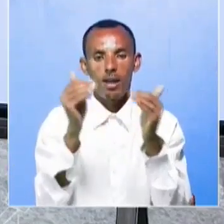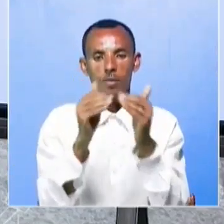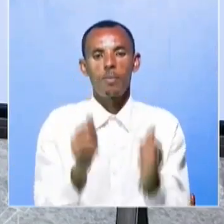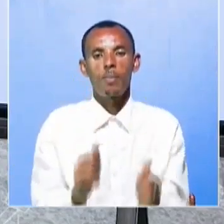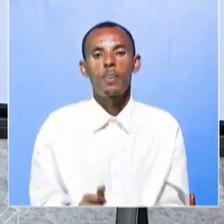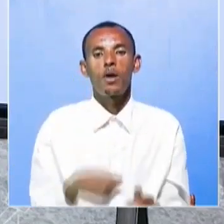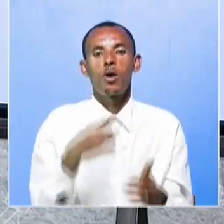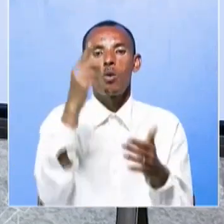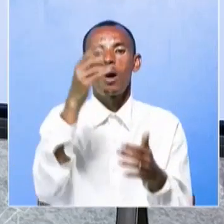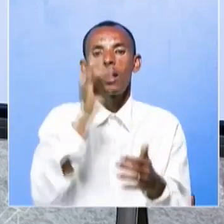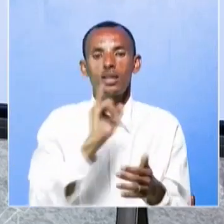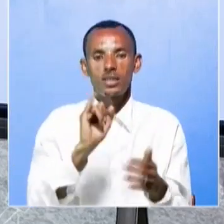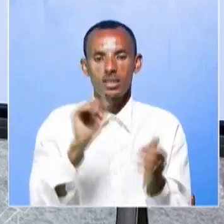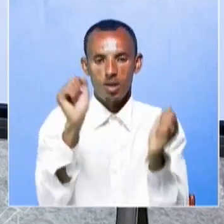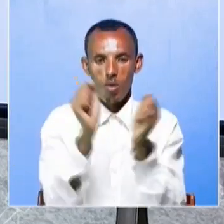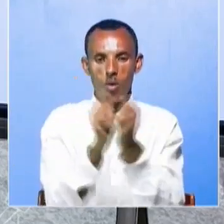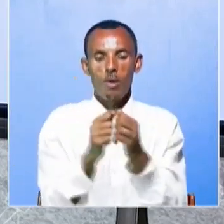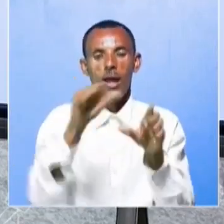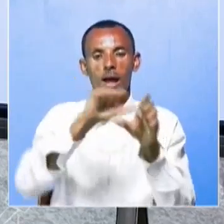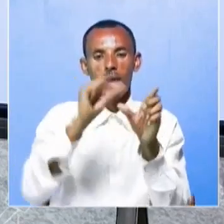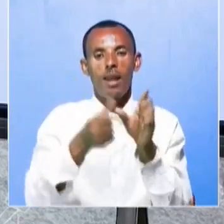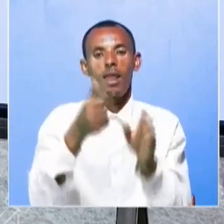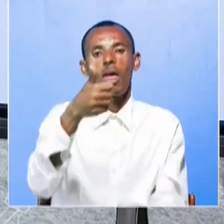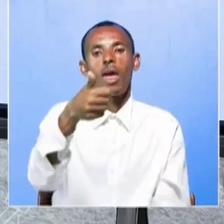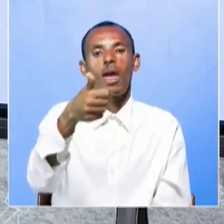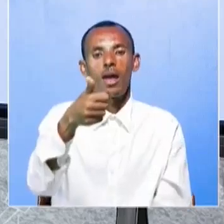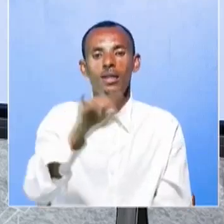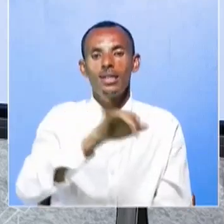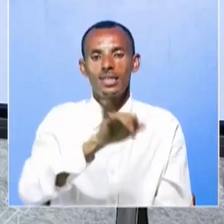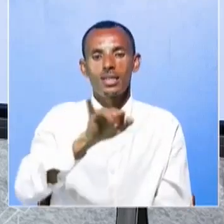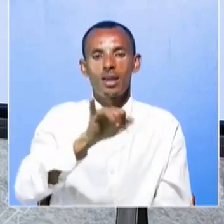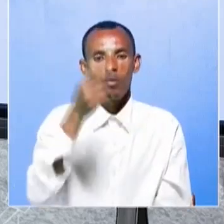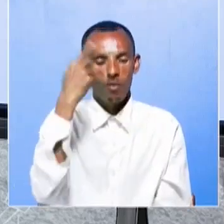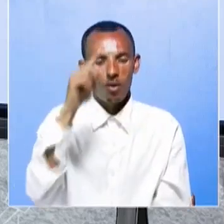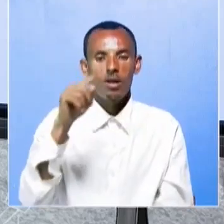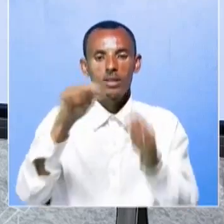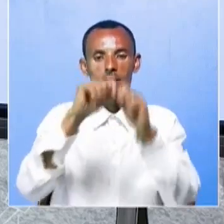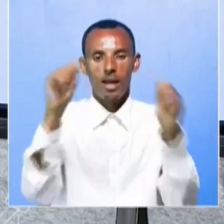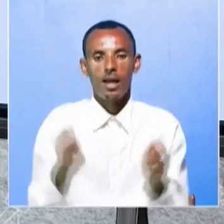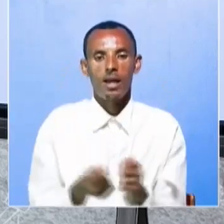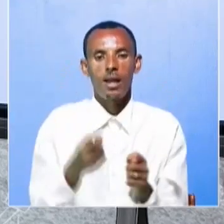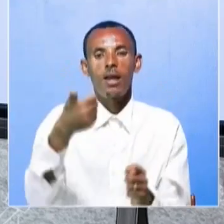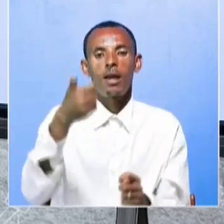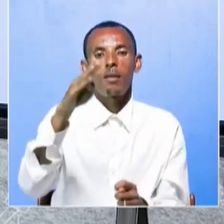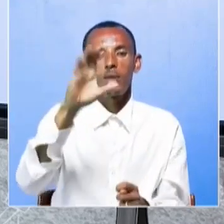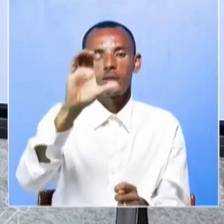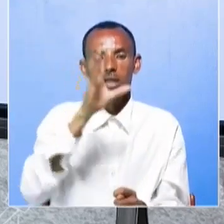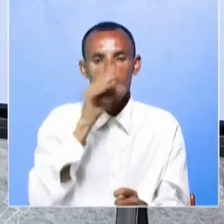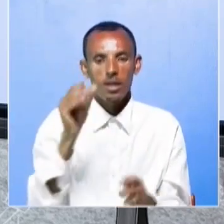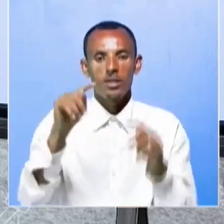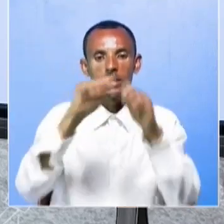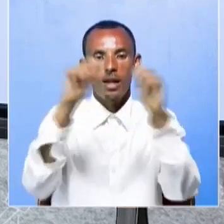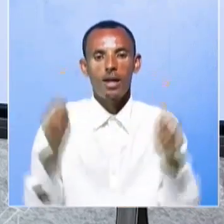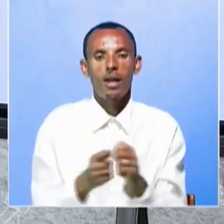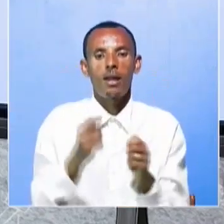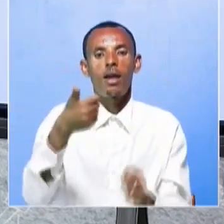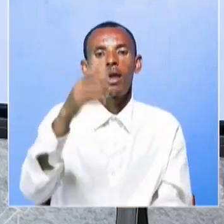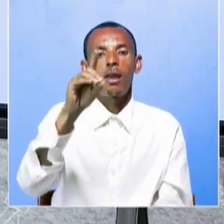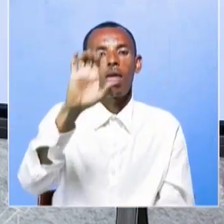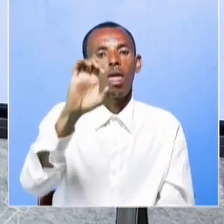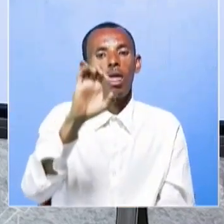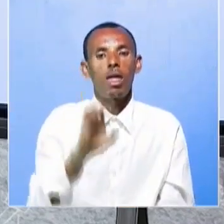one is the common angle A, which is the same for triangle ABC and triangle ADE,